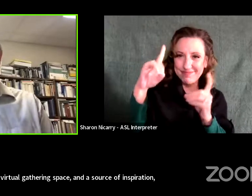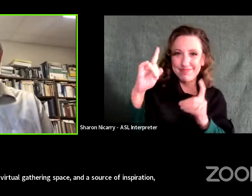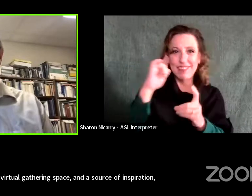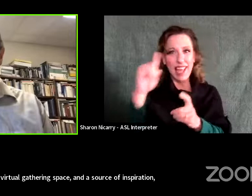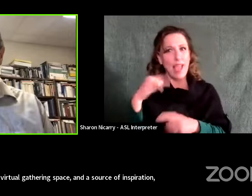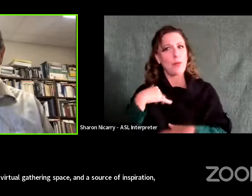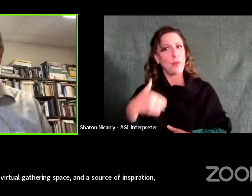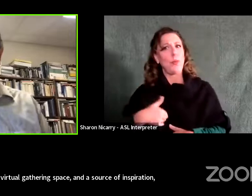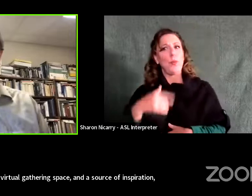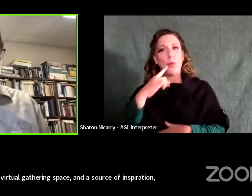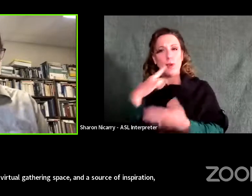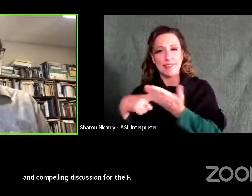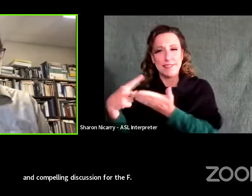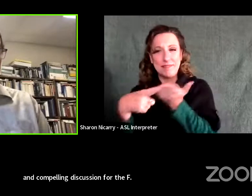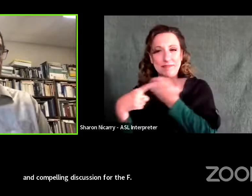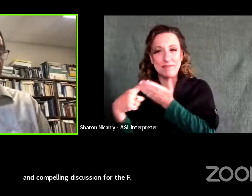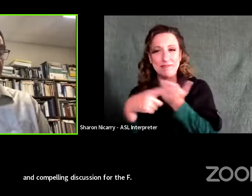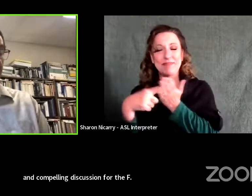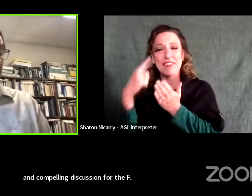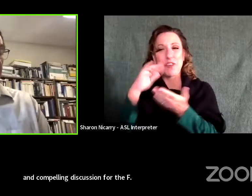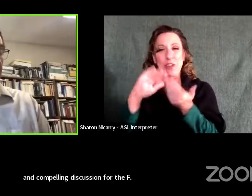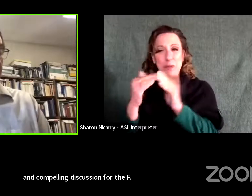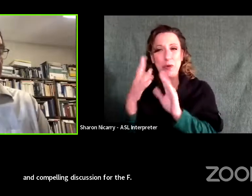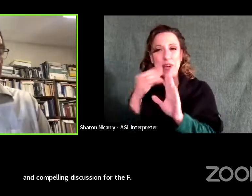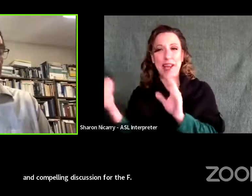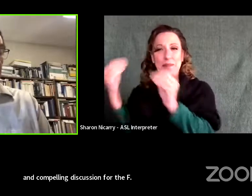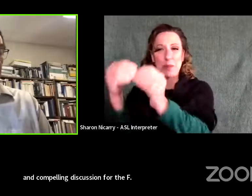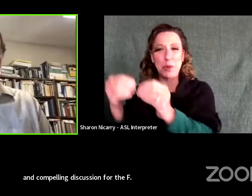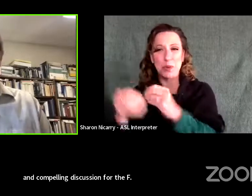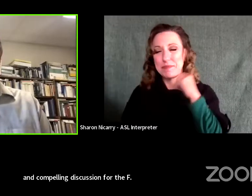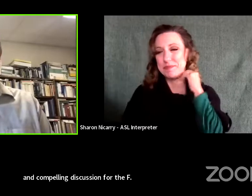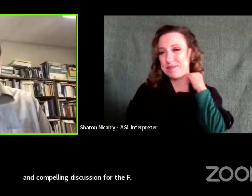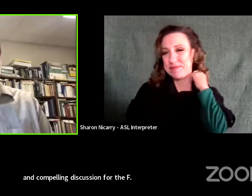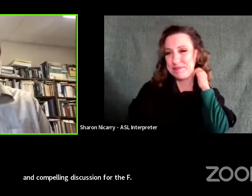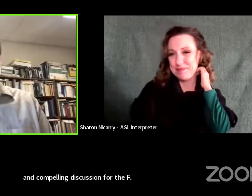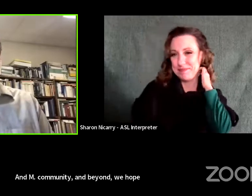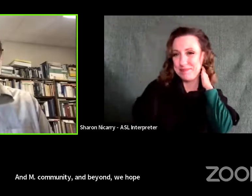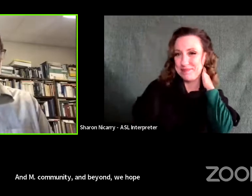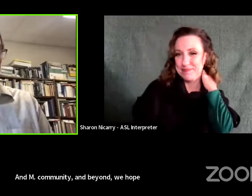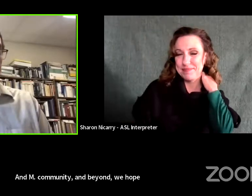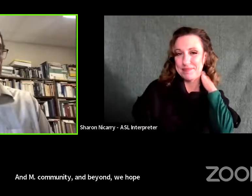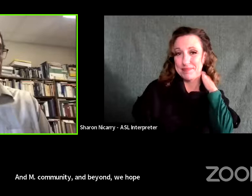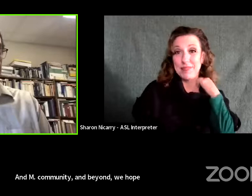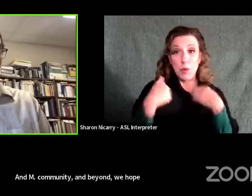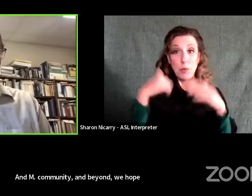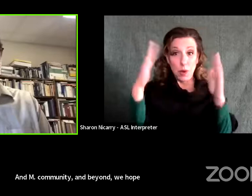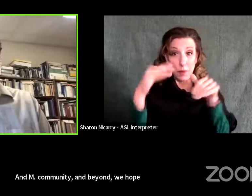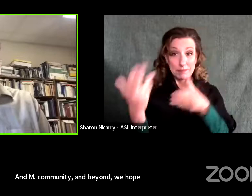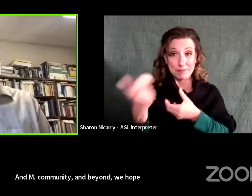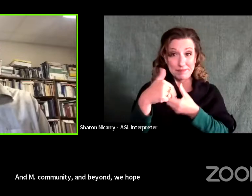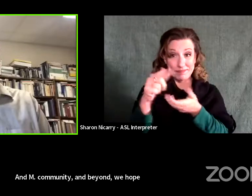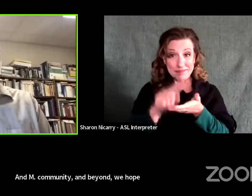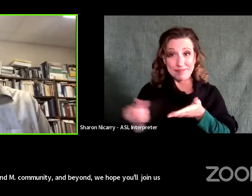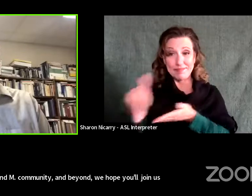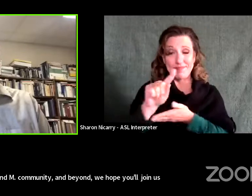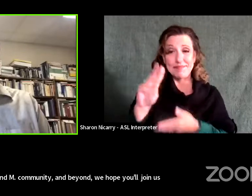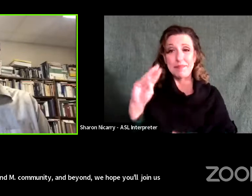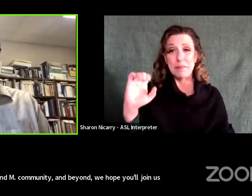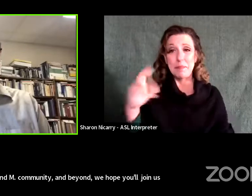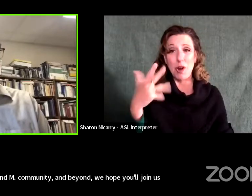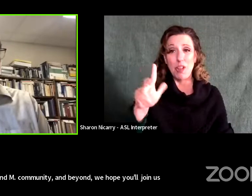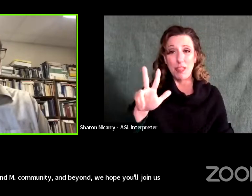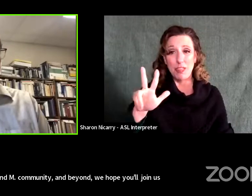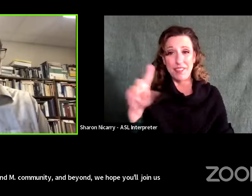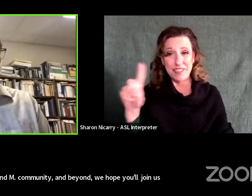discussion for the FNM community and beyond. We hope you'll join us also next week on March 31st for